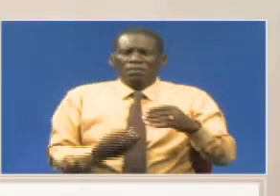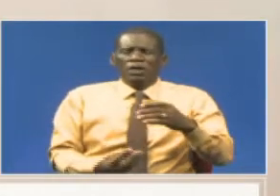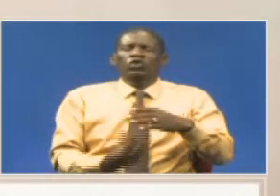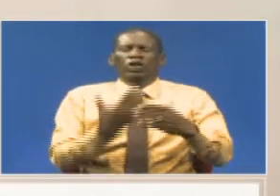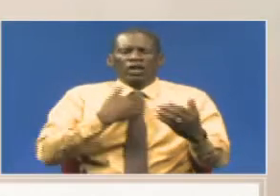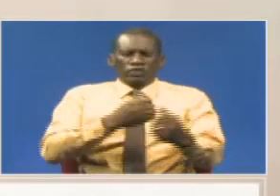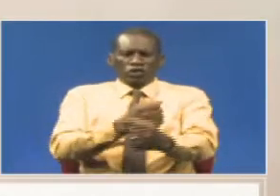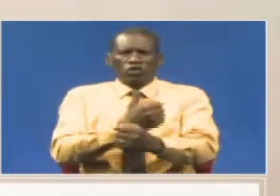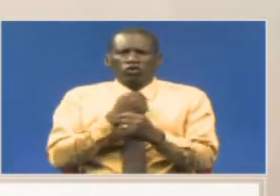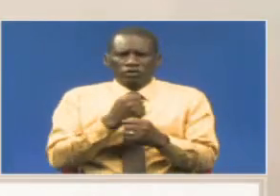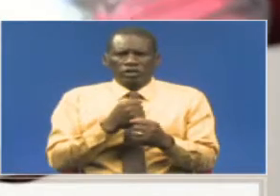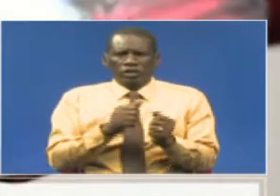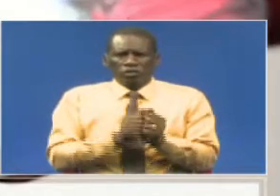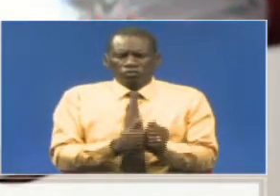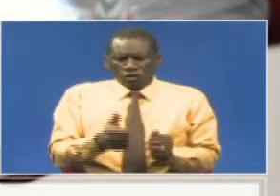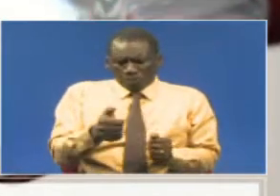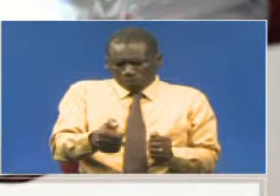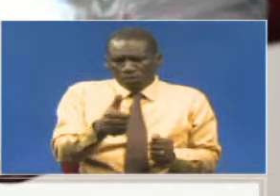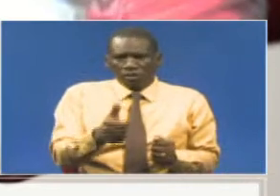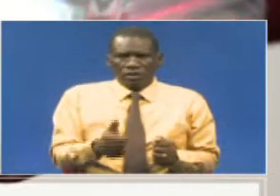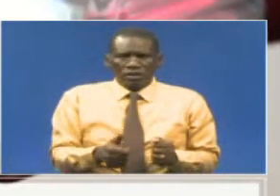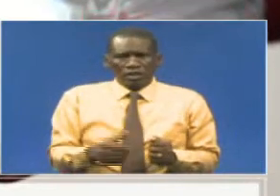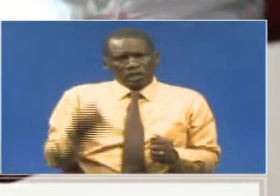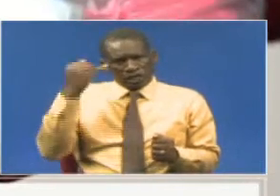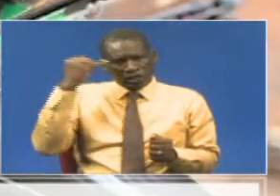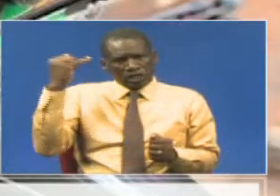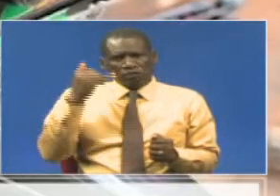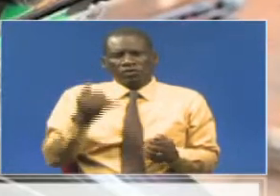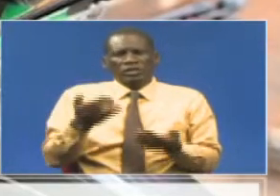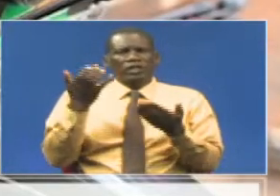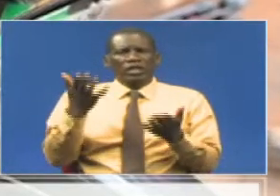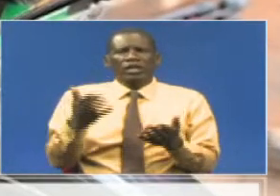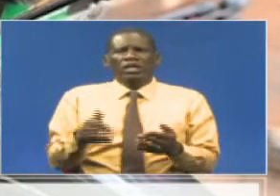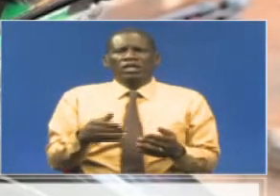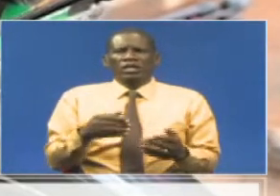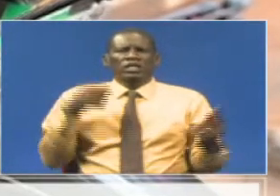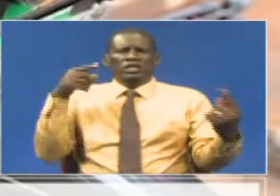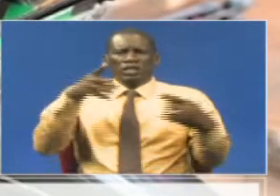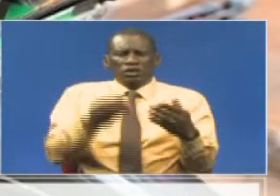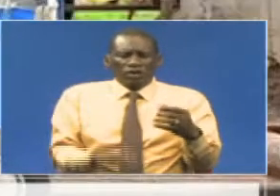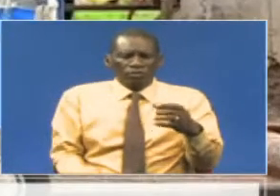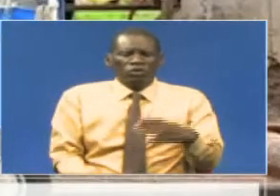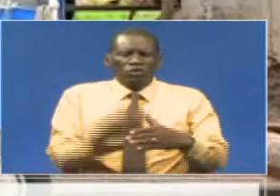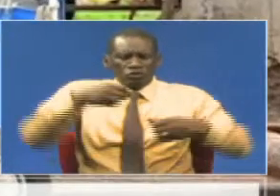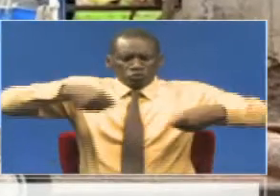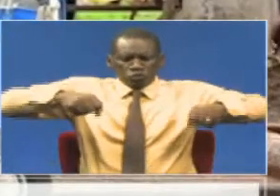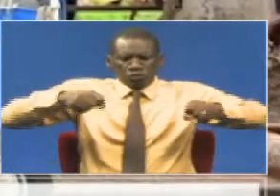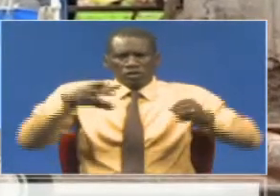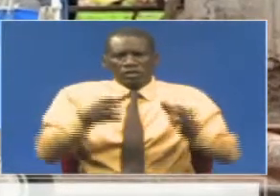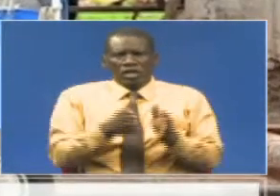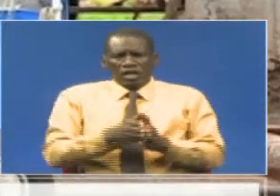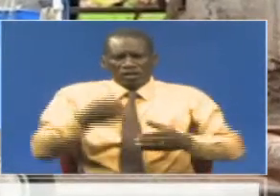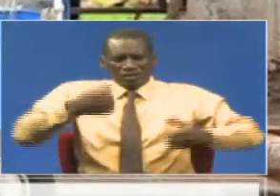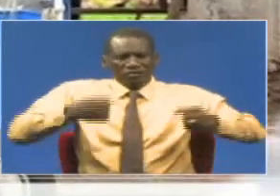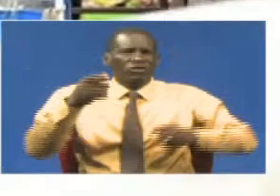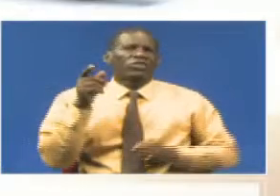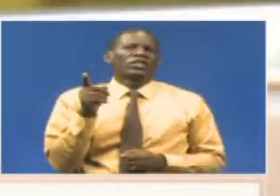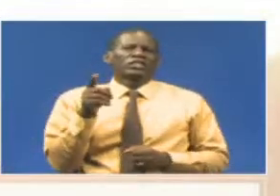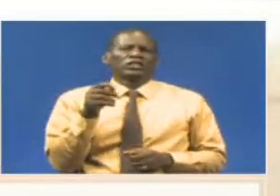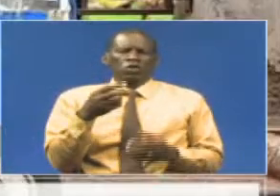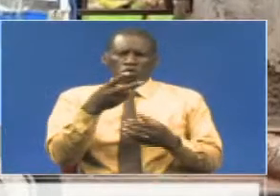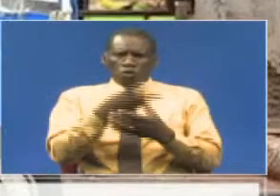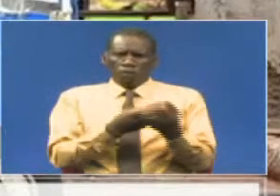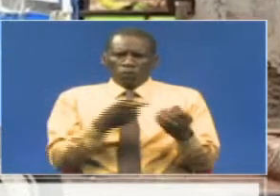With the tap of a button, his invention comes alive. He has so far produced this motorcycle and this motor vehicle, which are